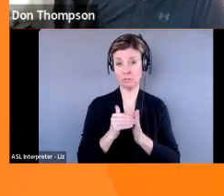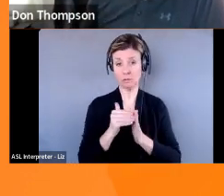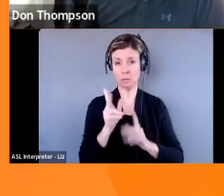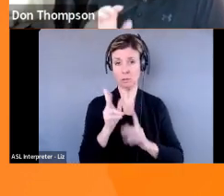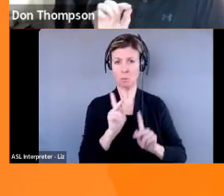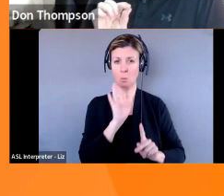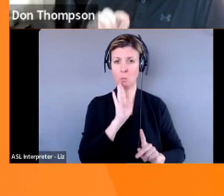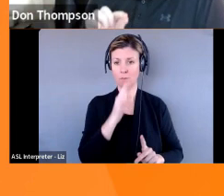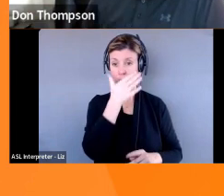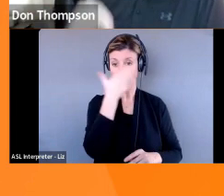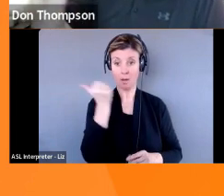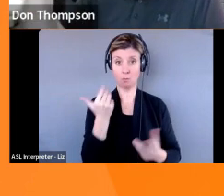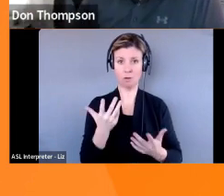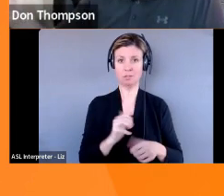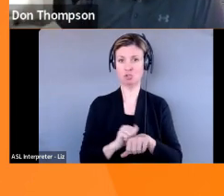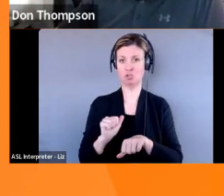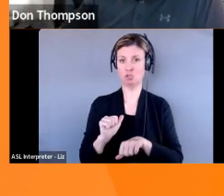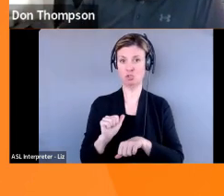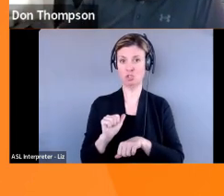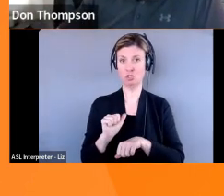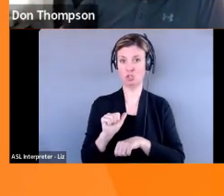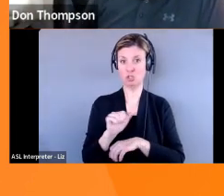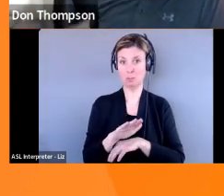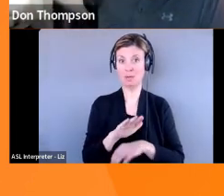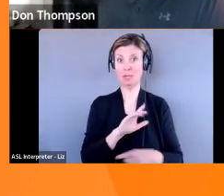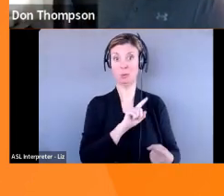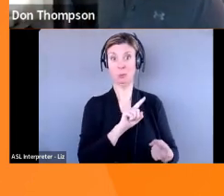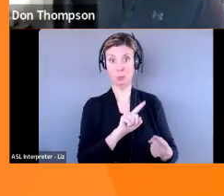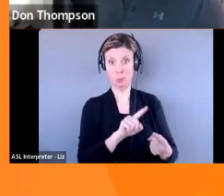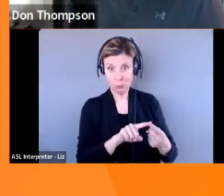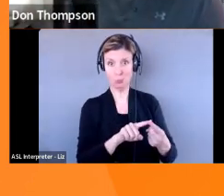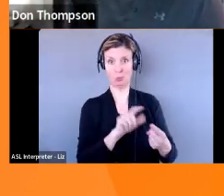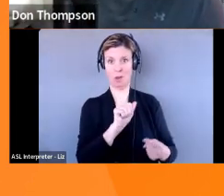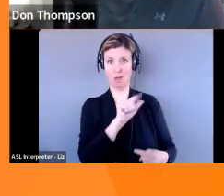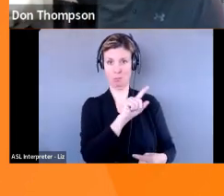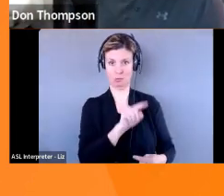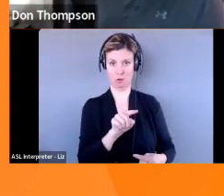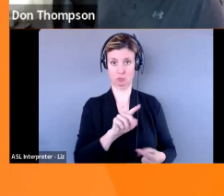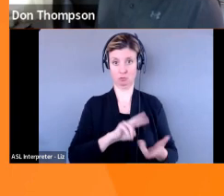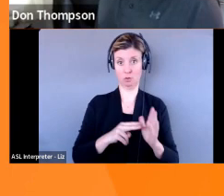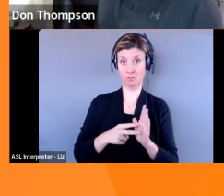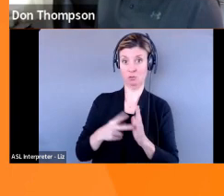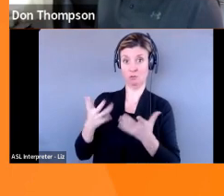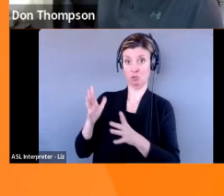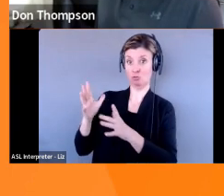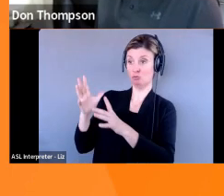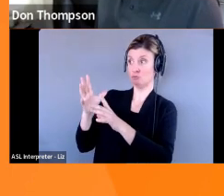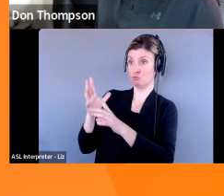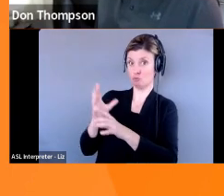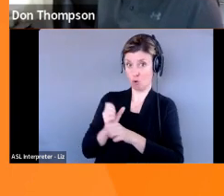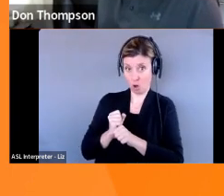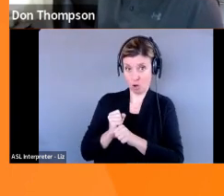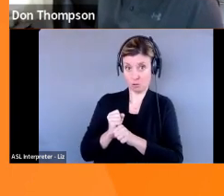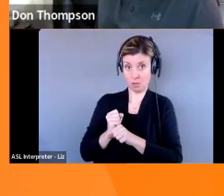account for is the shipping into Amazon. So you've taken it from your co-packer, you've shipped it to